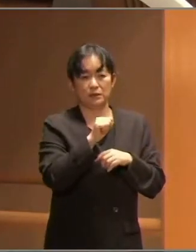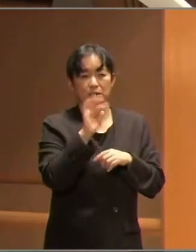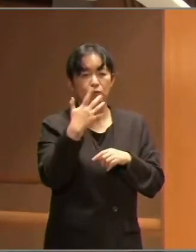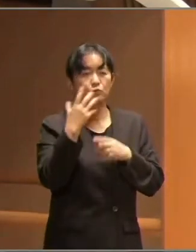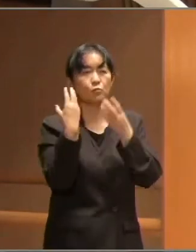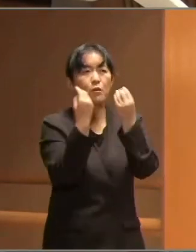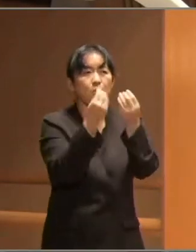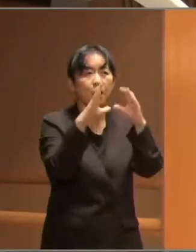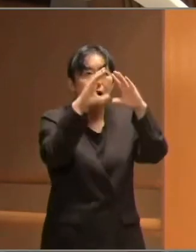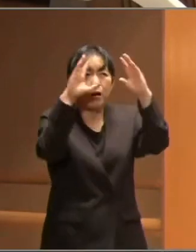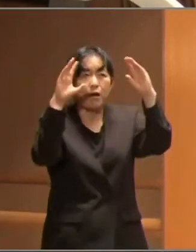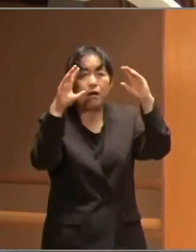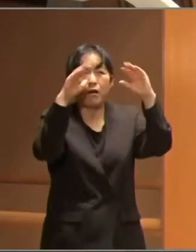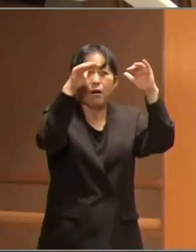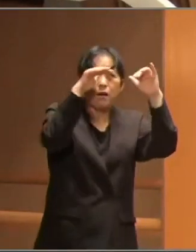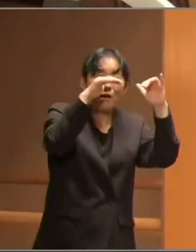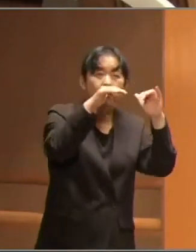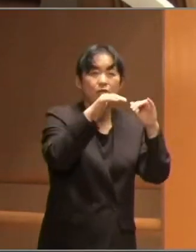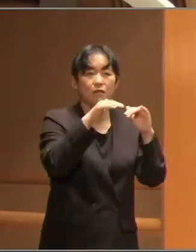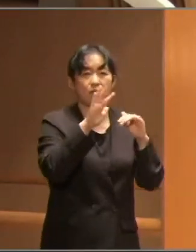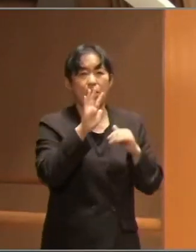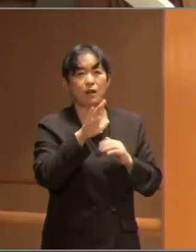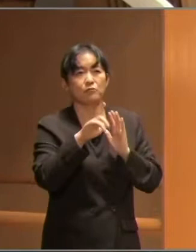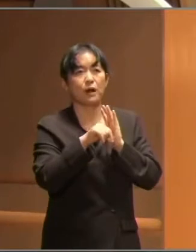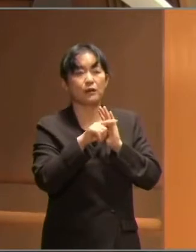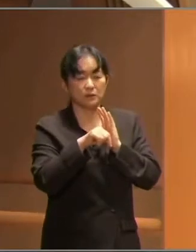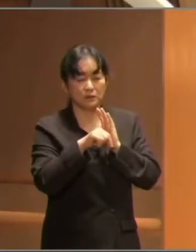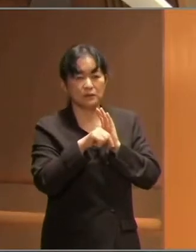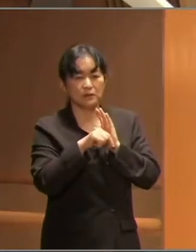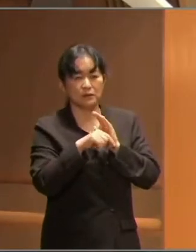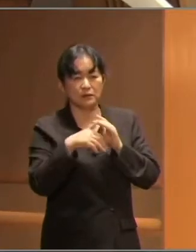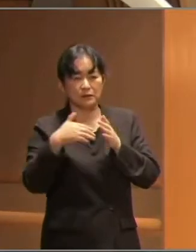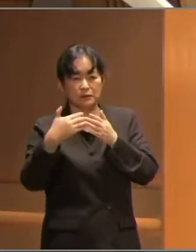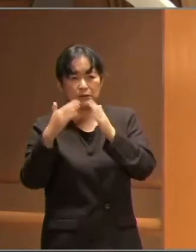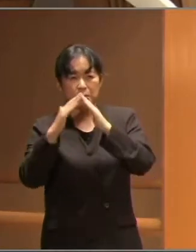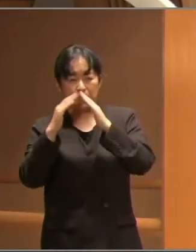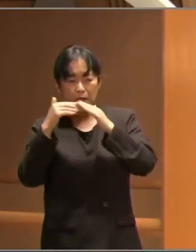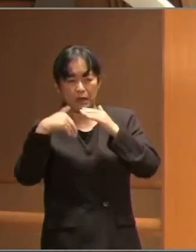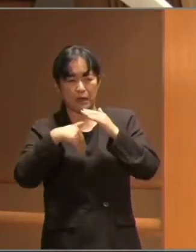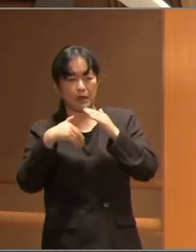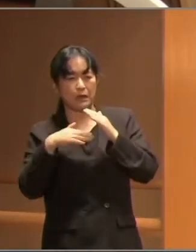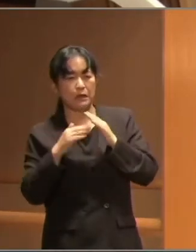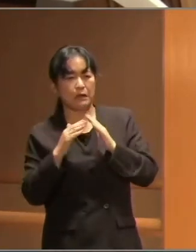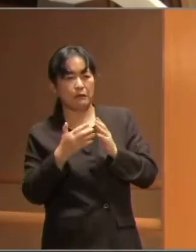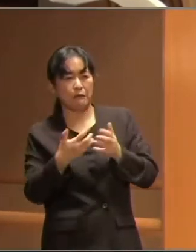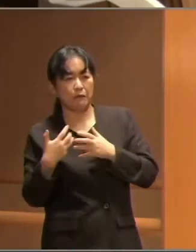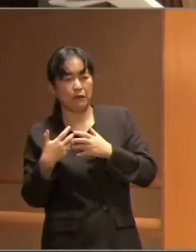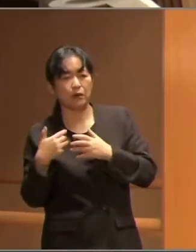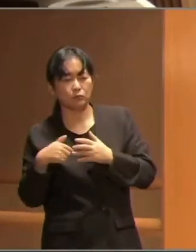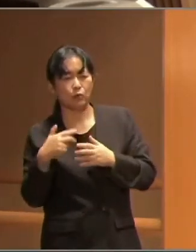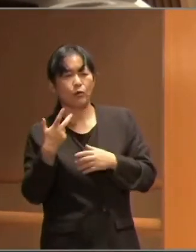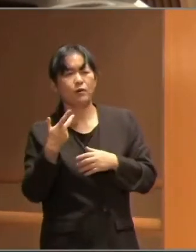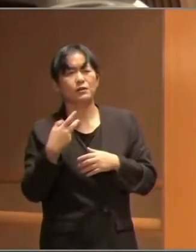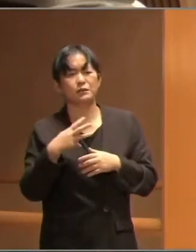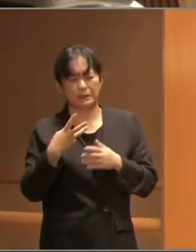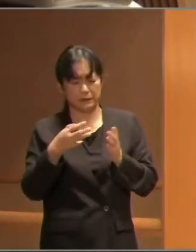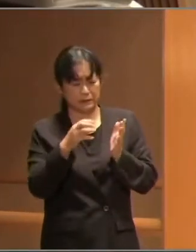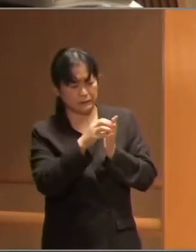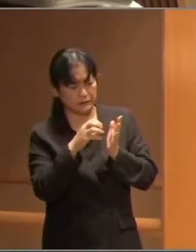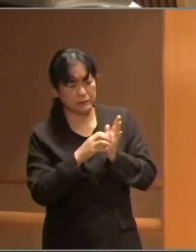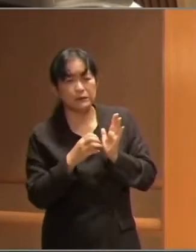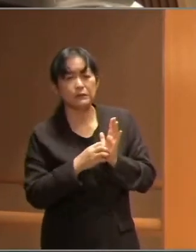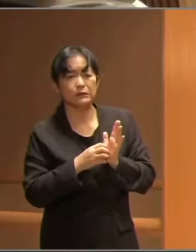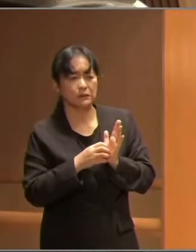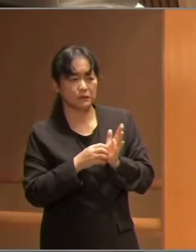if the weather continues bad, we have to keep the board and the paper in-house, and